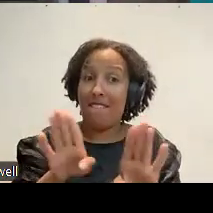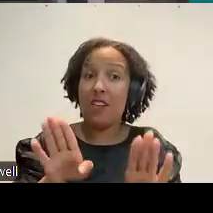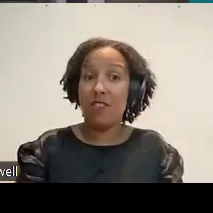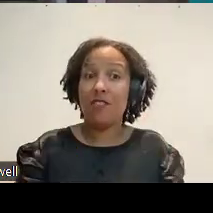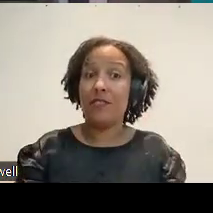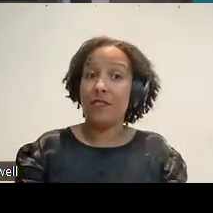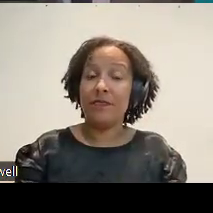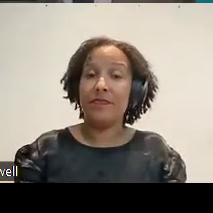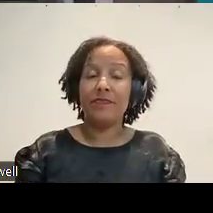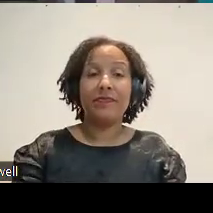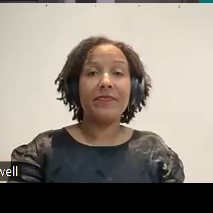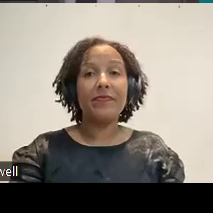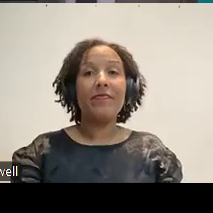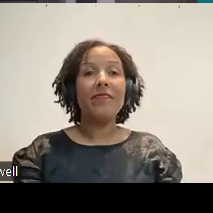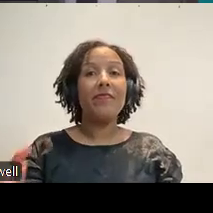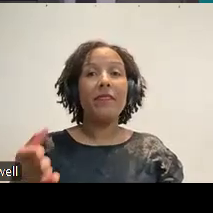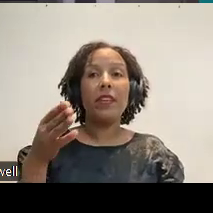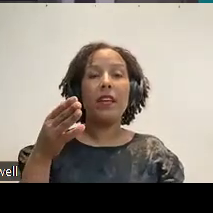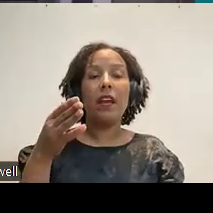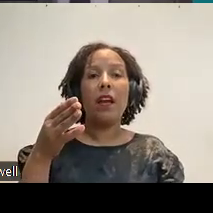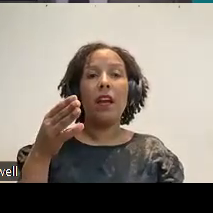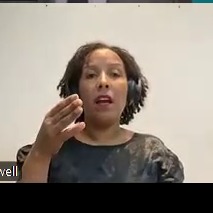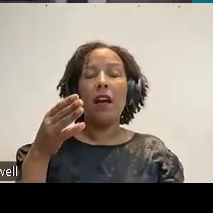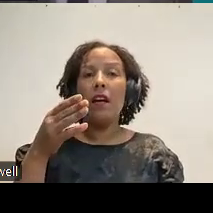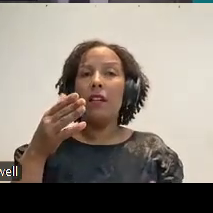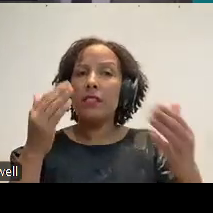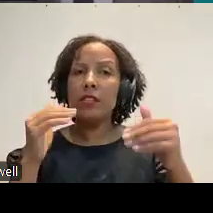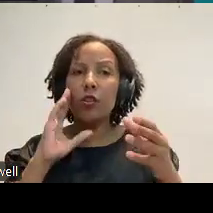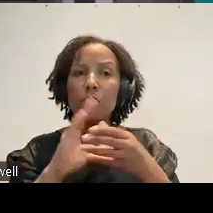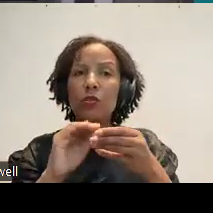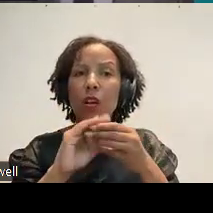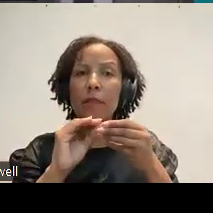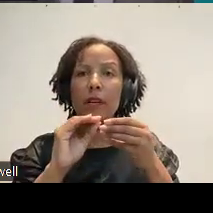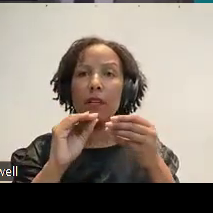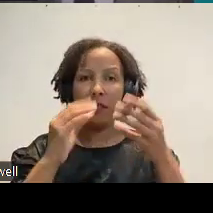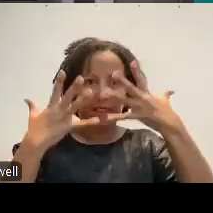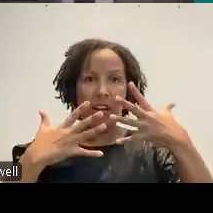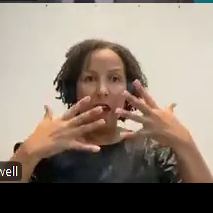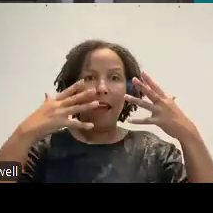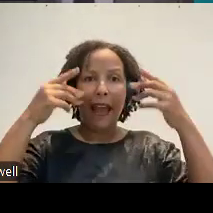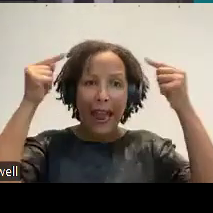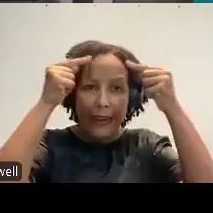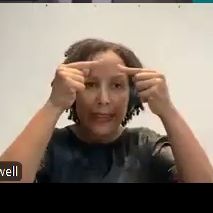this slide is the higher incidence of headaches, migraines, gut